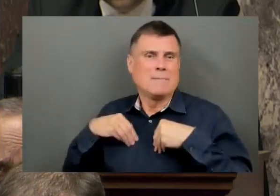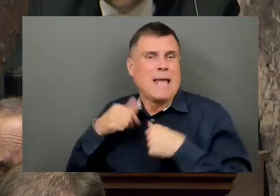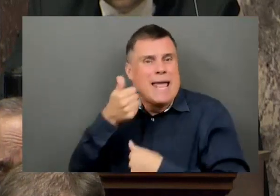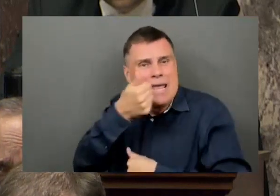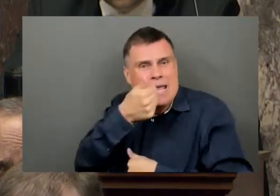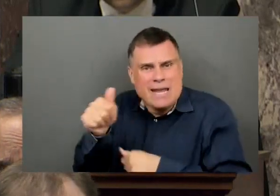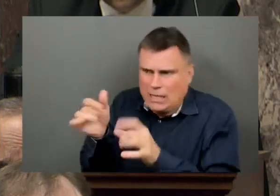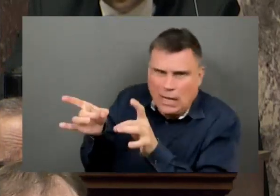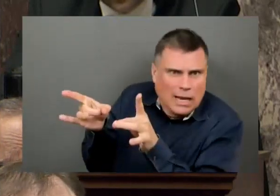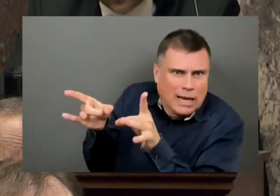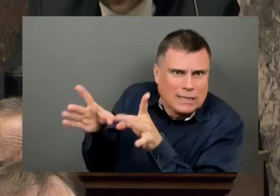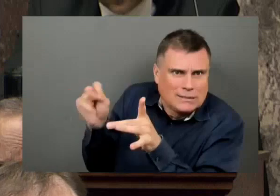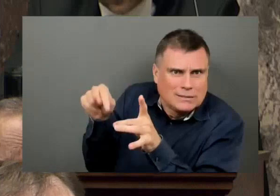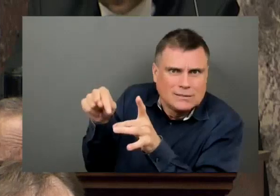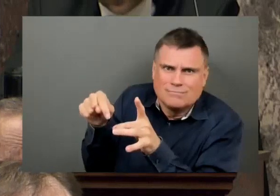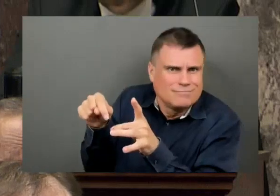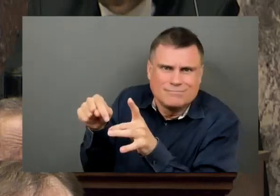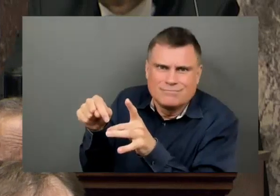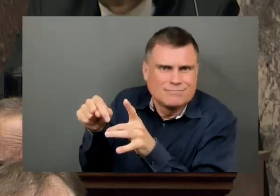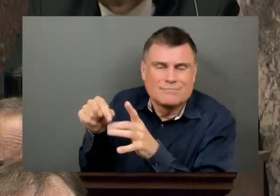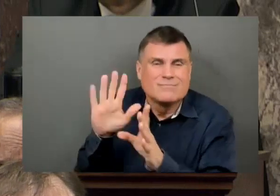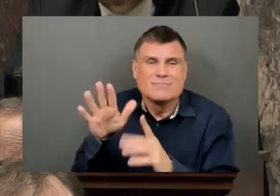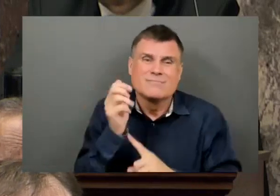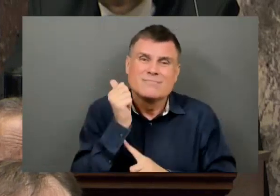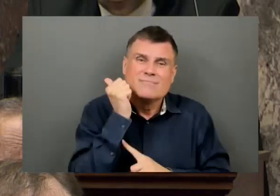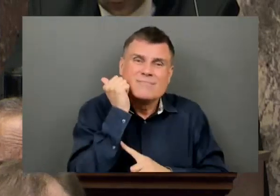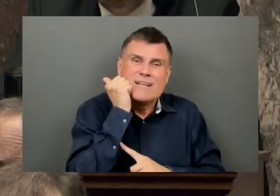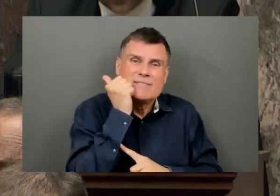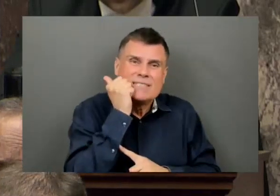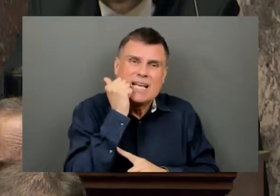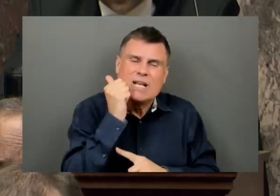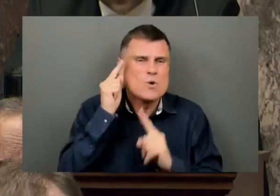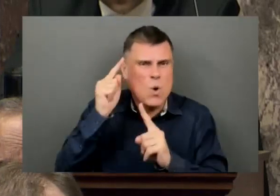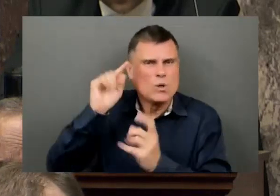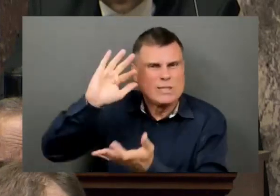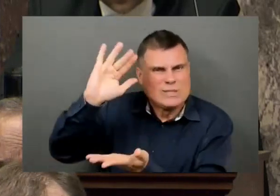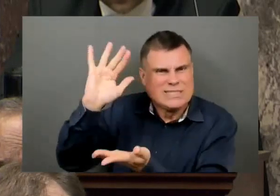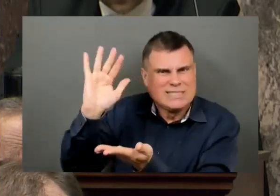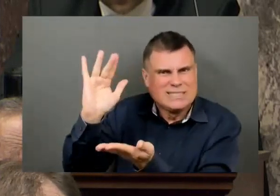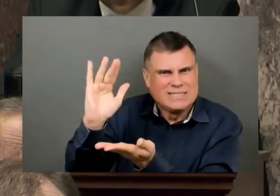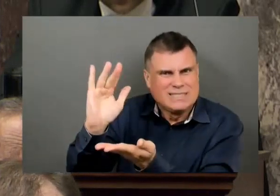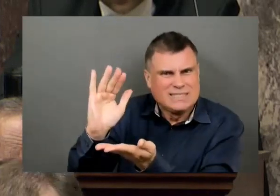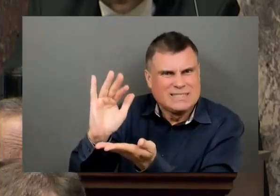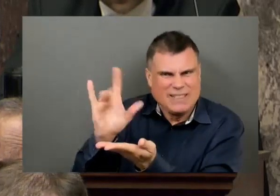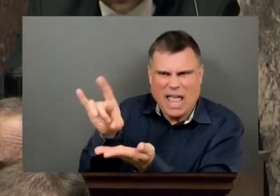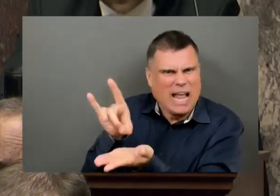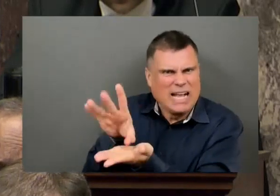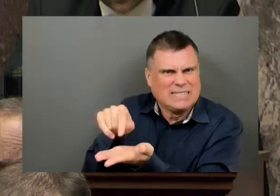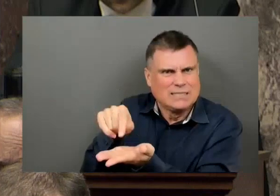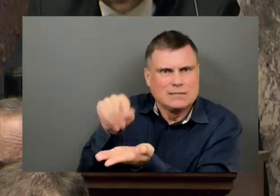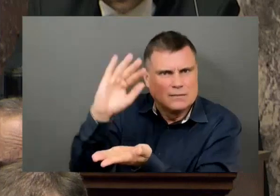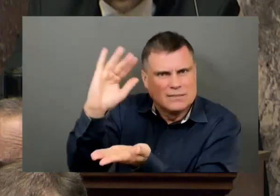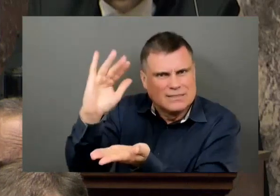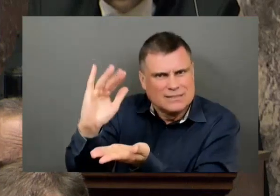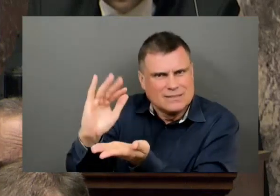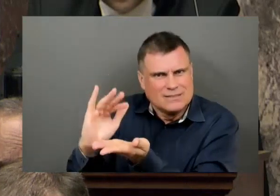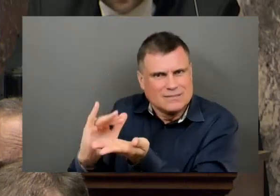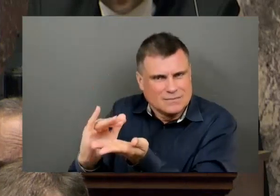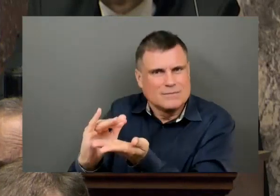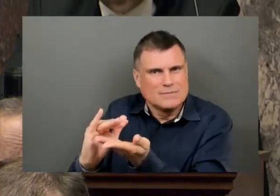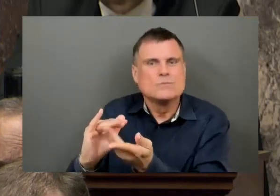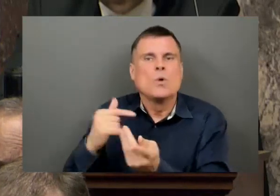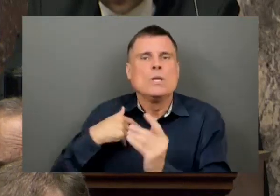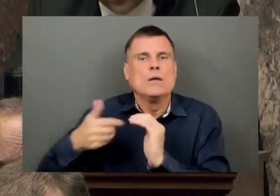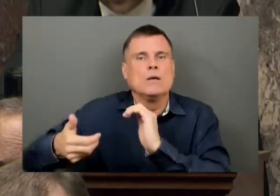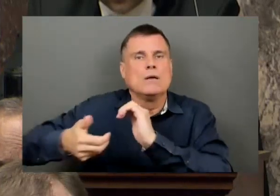that includes a cross-government approach, whether it's working with our Solicitor General and his ministry related to making sure police